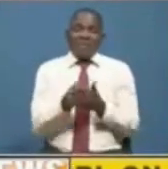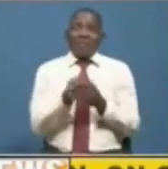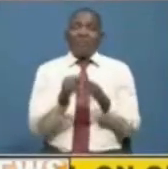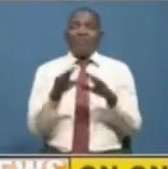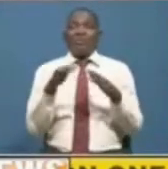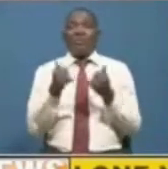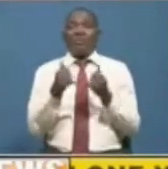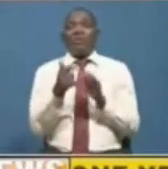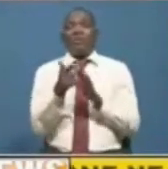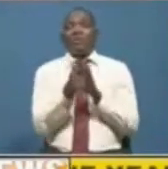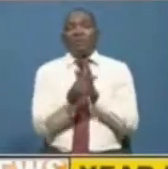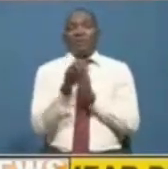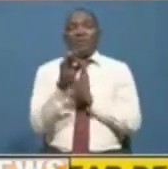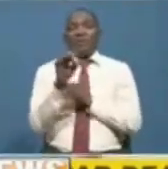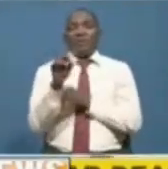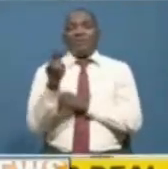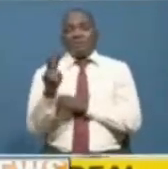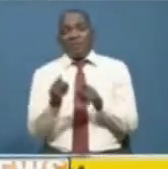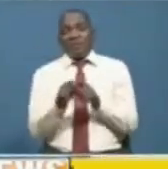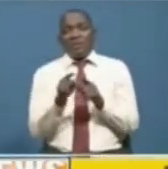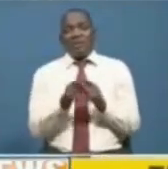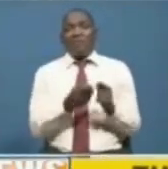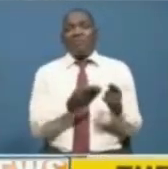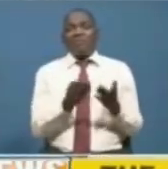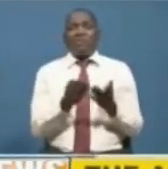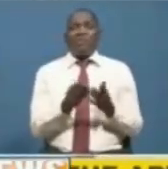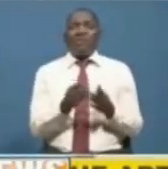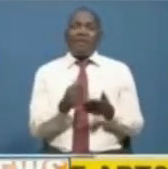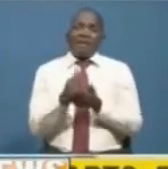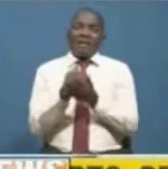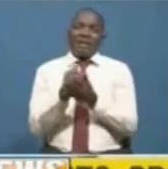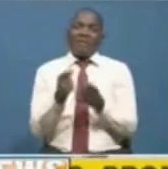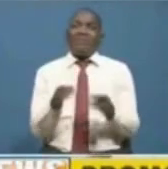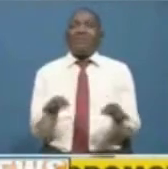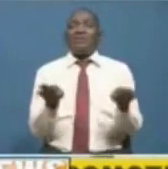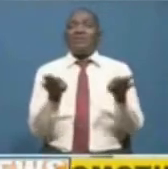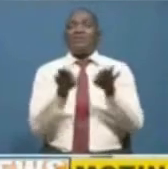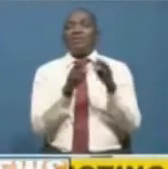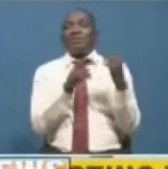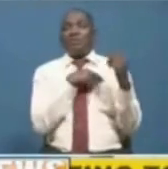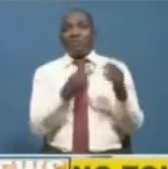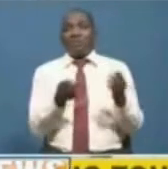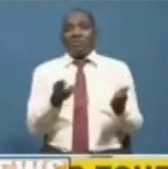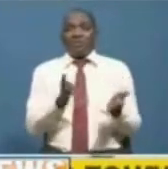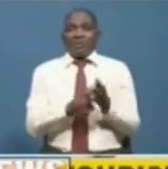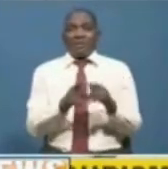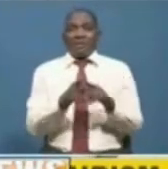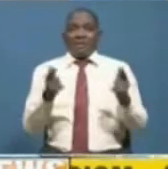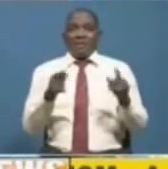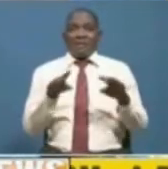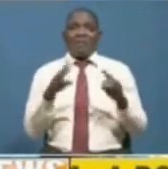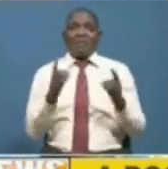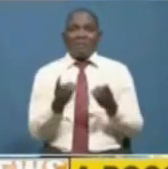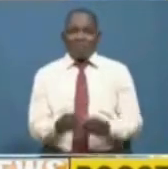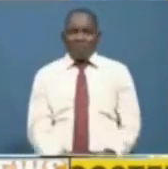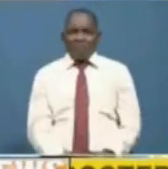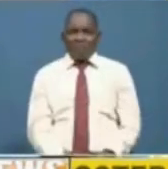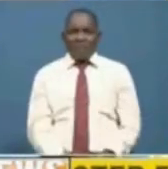Act 992 has brought to the fore the important role of the Registrar General's Department. This